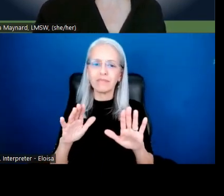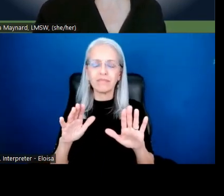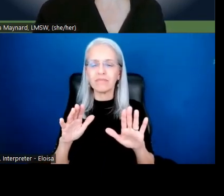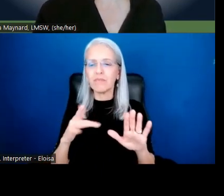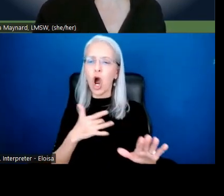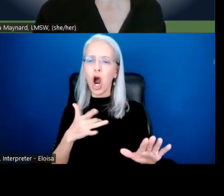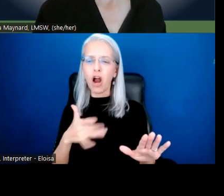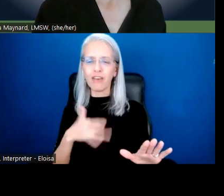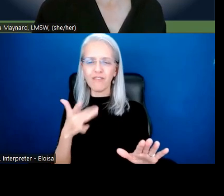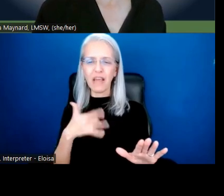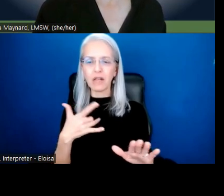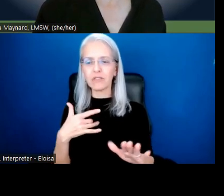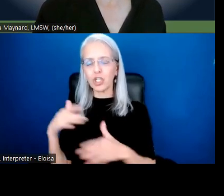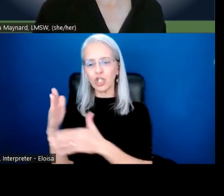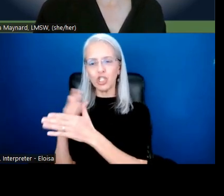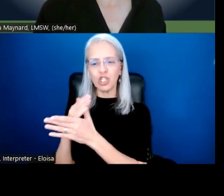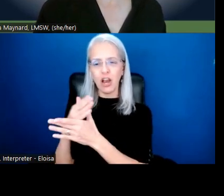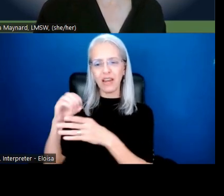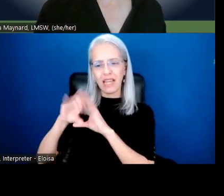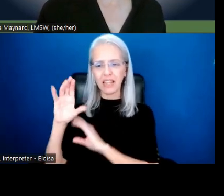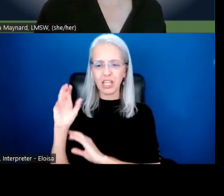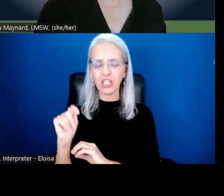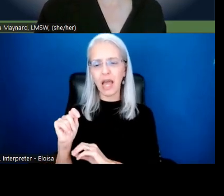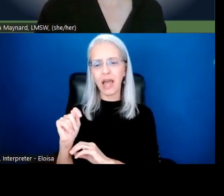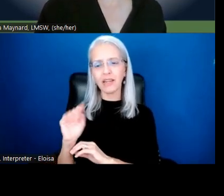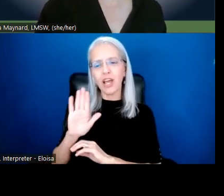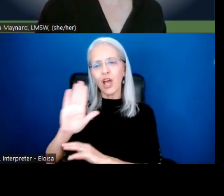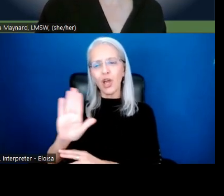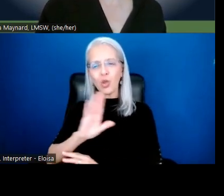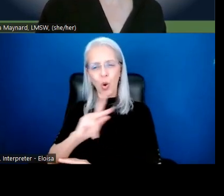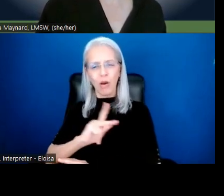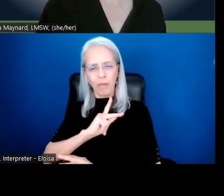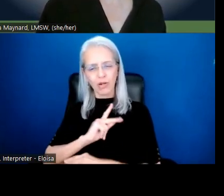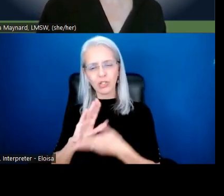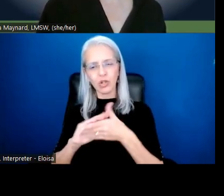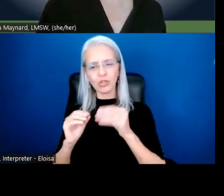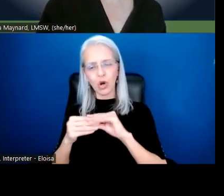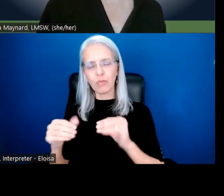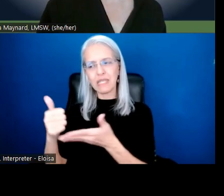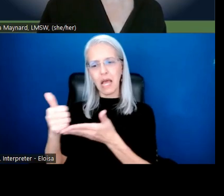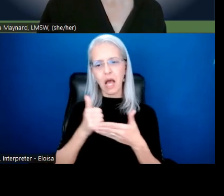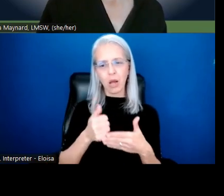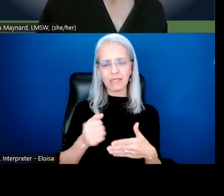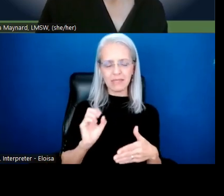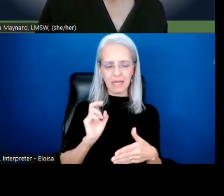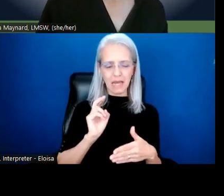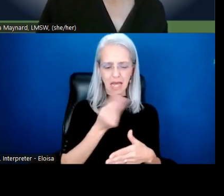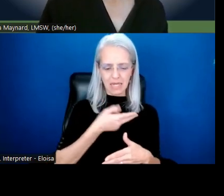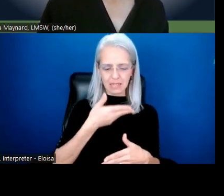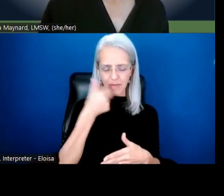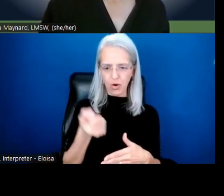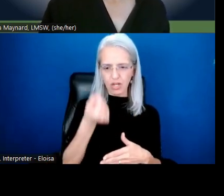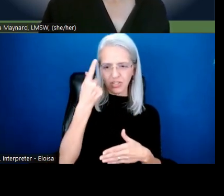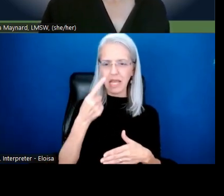really appreciate that. Telling personal stories often helps us to have a better understanding of the work that we're doing.